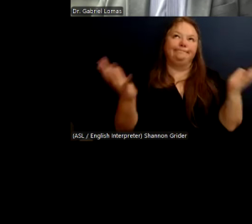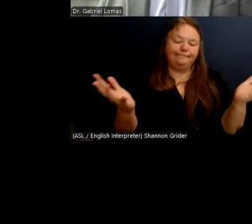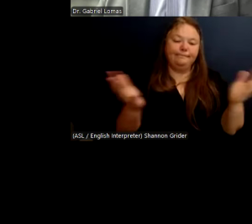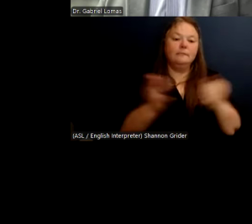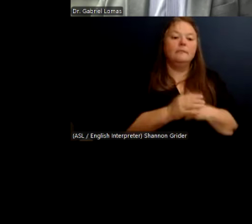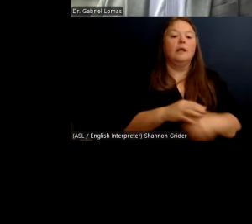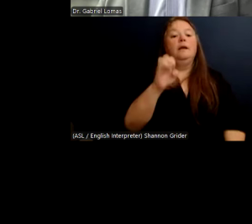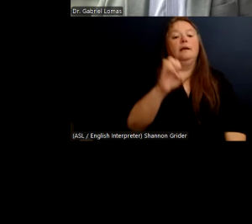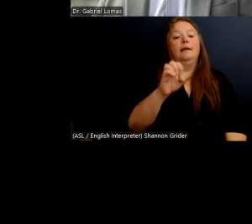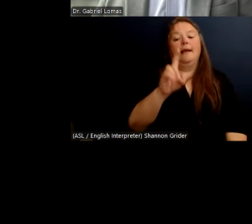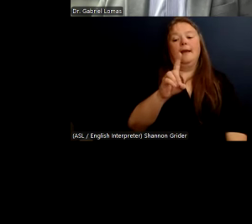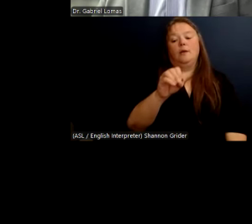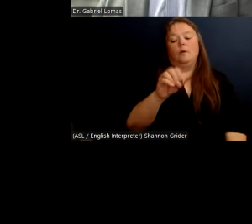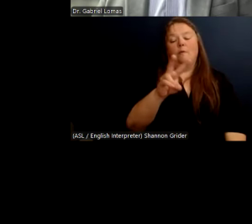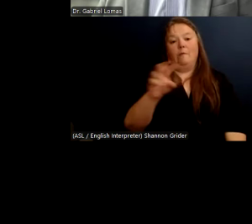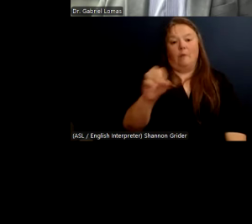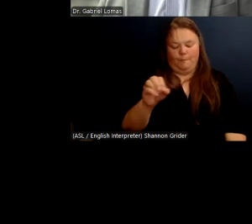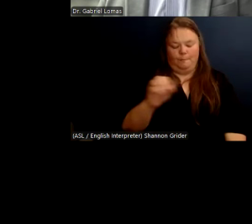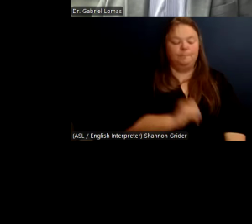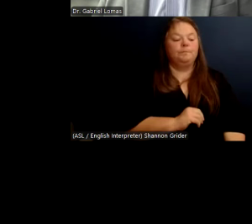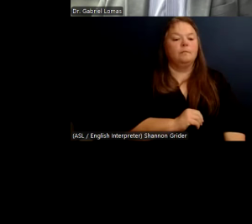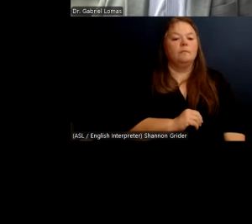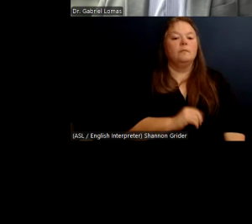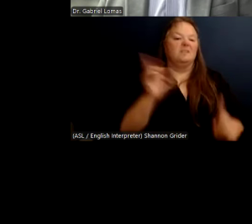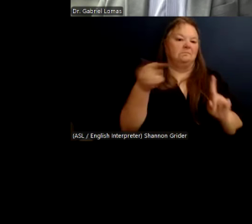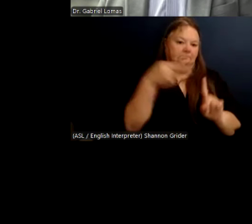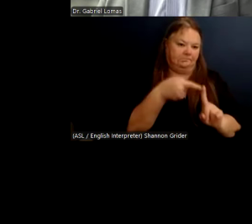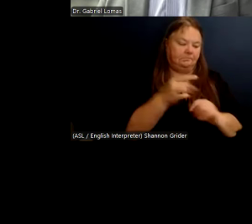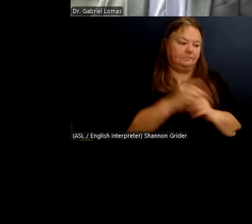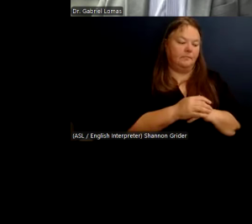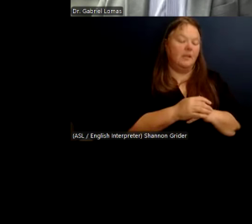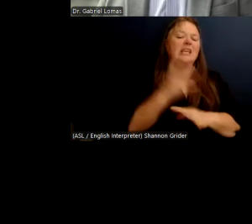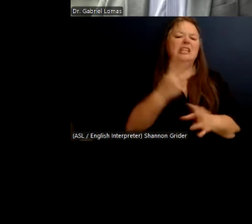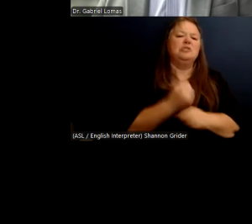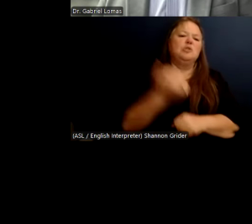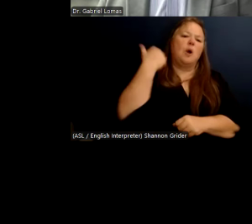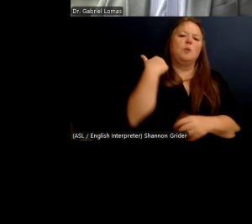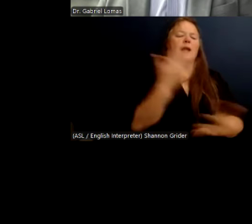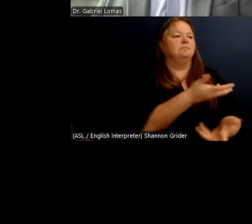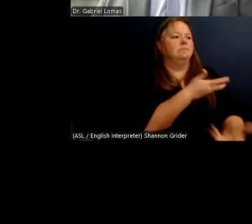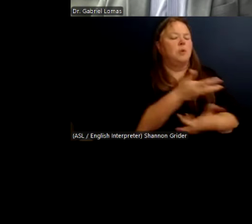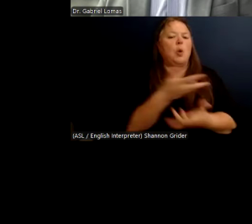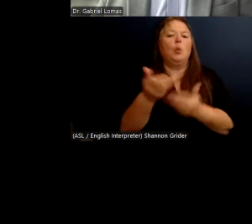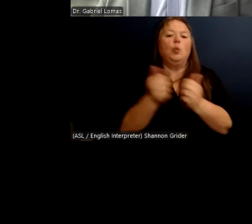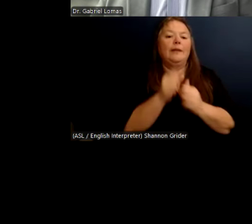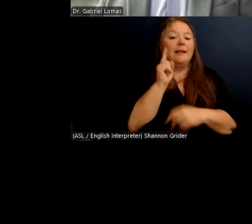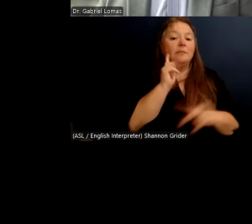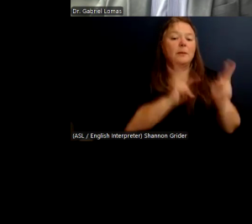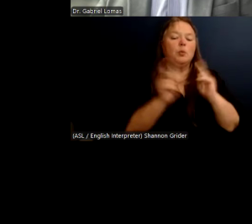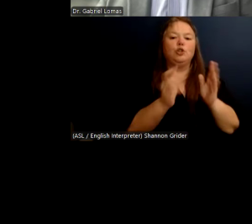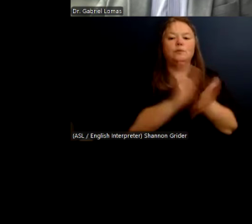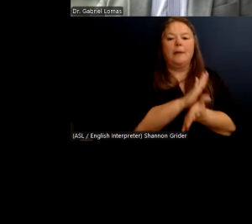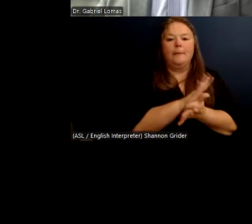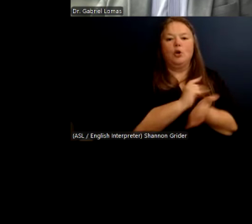Edivo, years ago, when I first interacting with deaf individuals, we would have to use paper and pencil. So you would